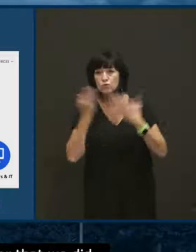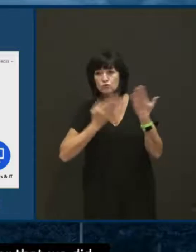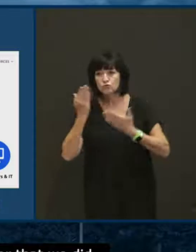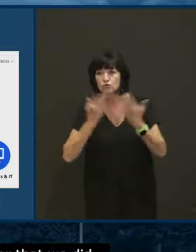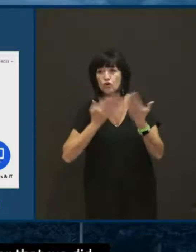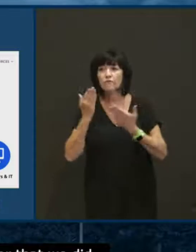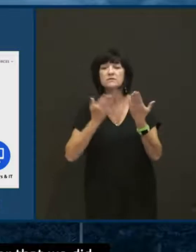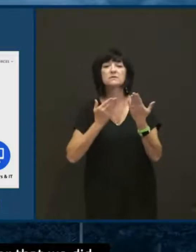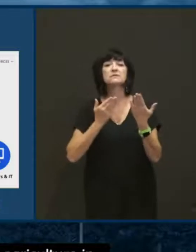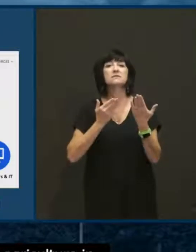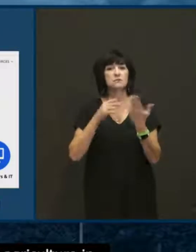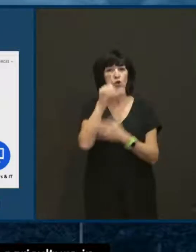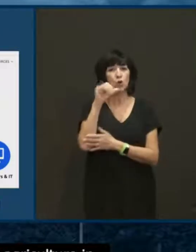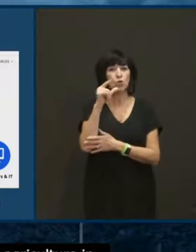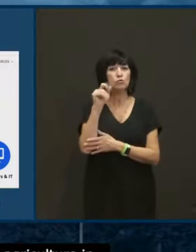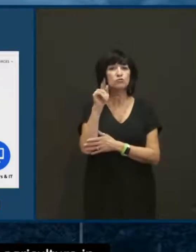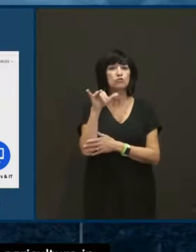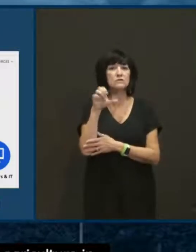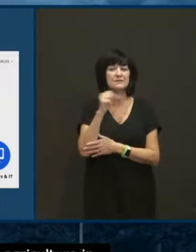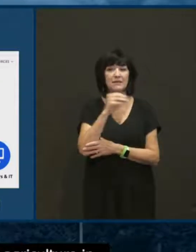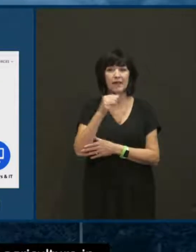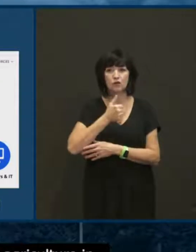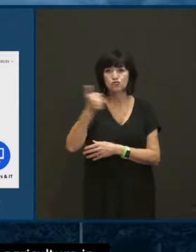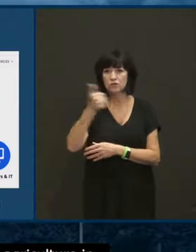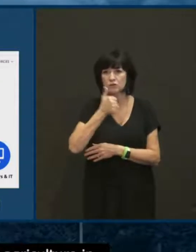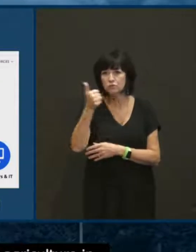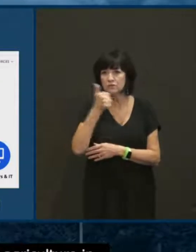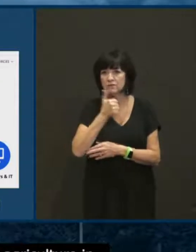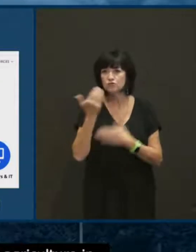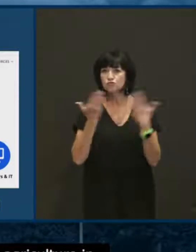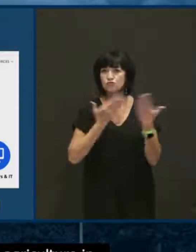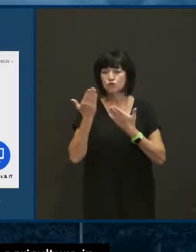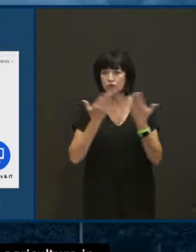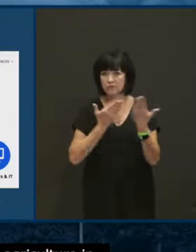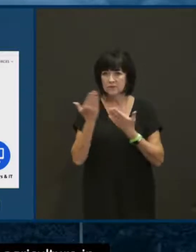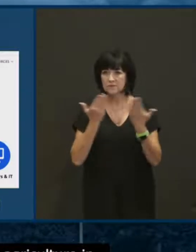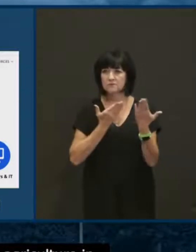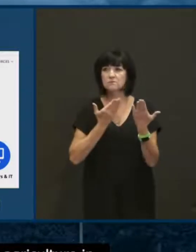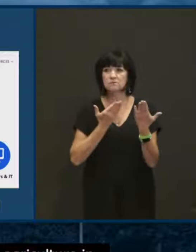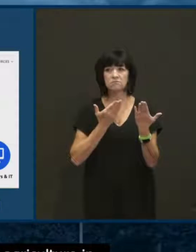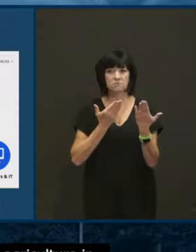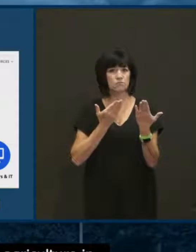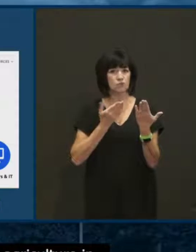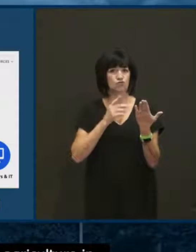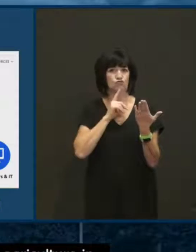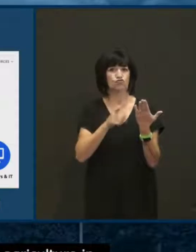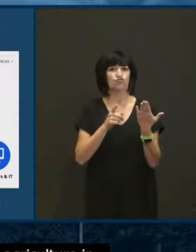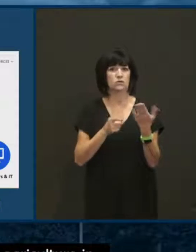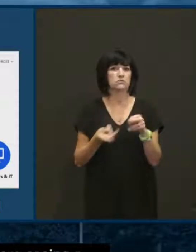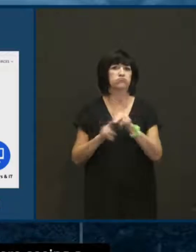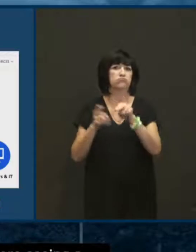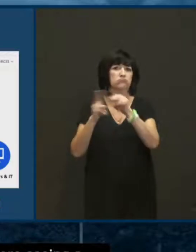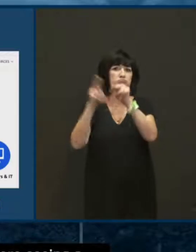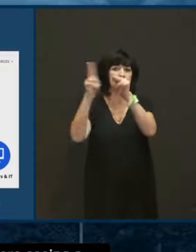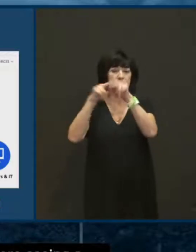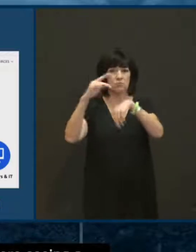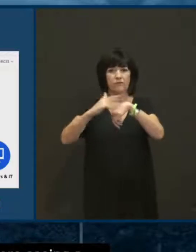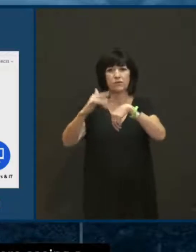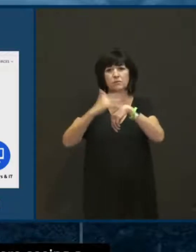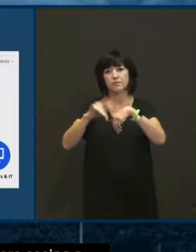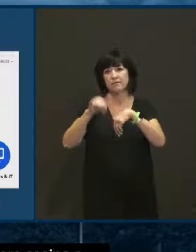and transportation, Delaware's seeing a real surge in employment and businesses on the logistics and transportation